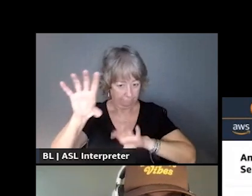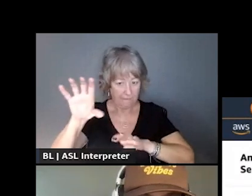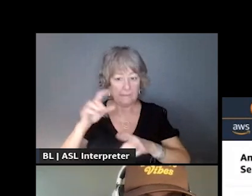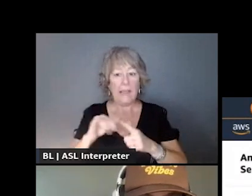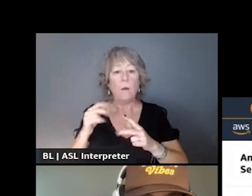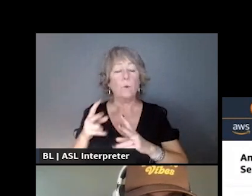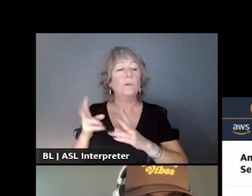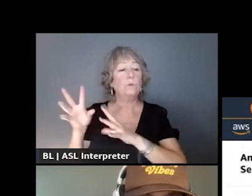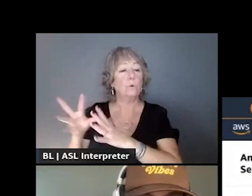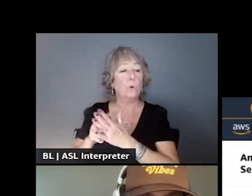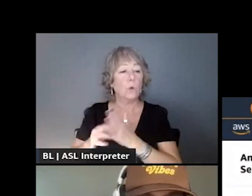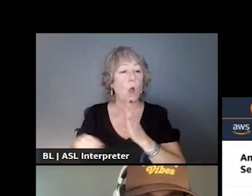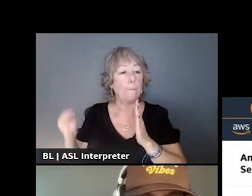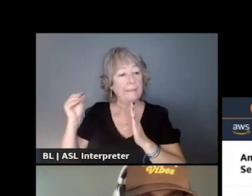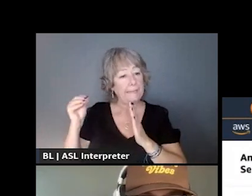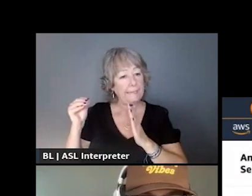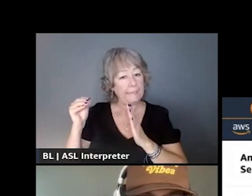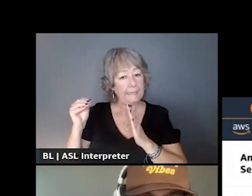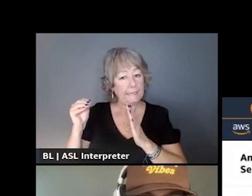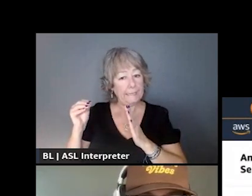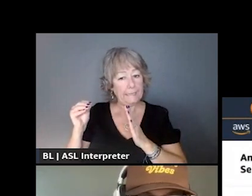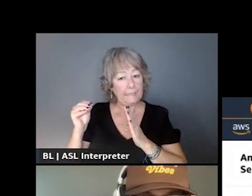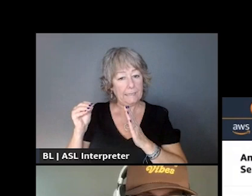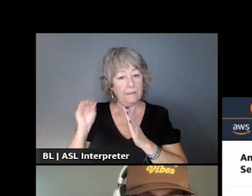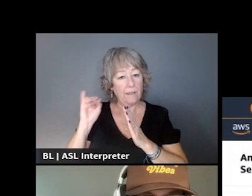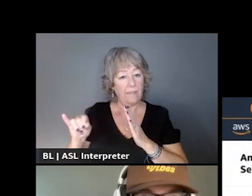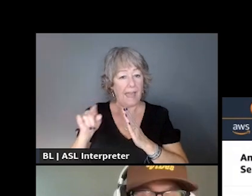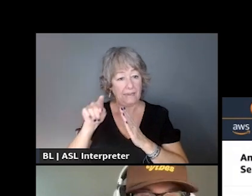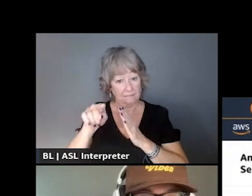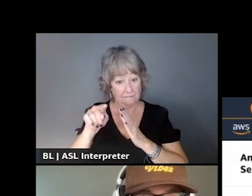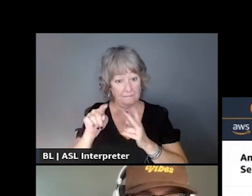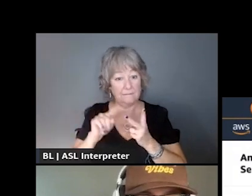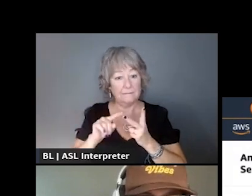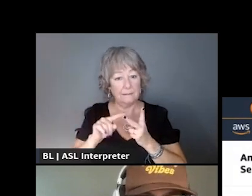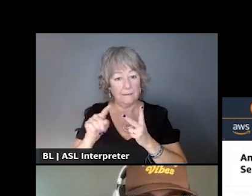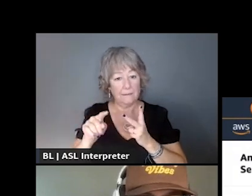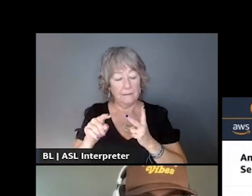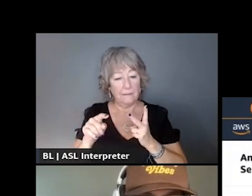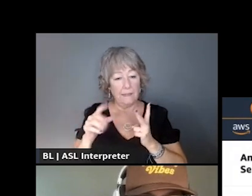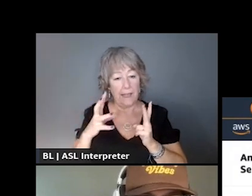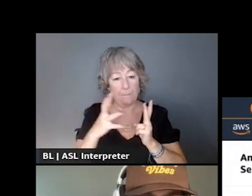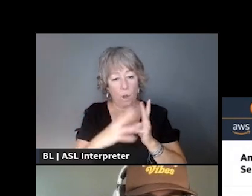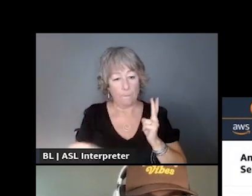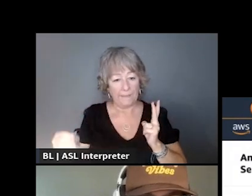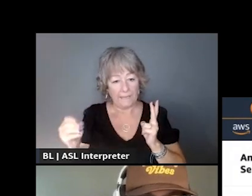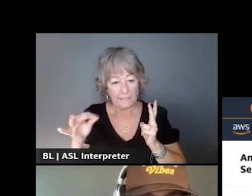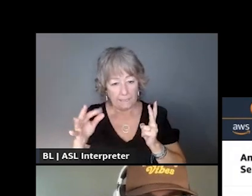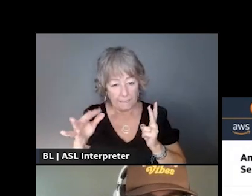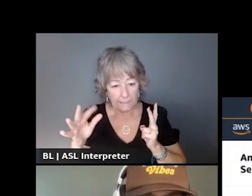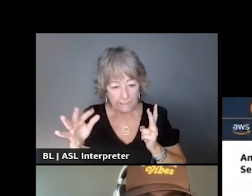and then I'm going to copy this ARN, and I'm going to copy.